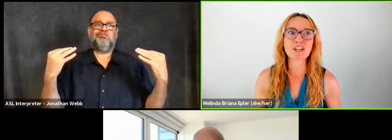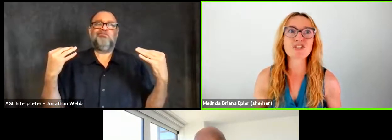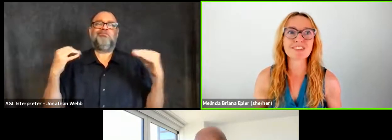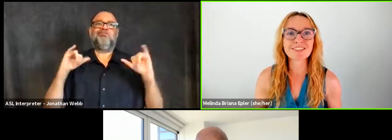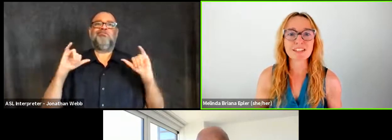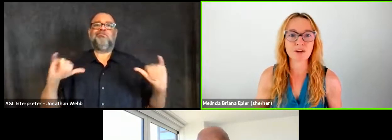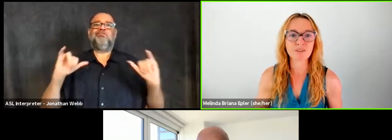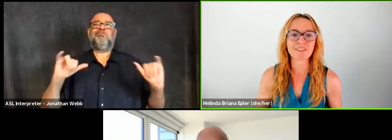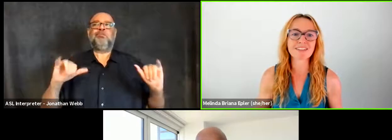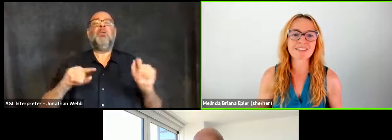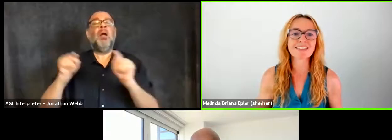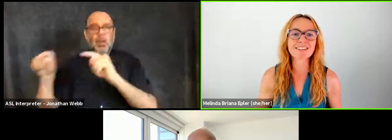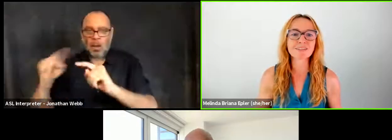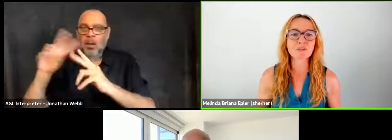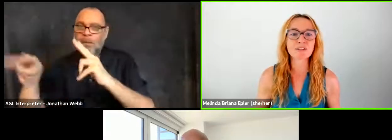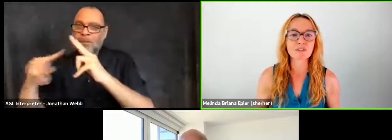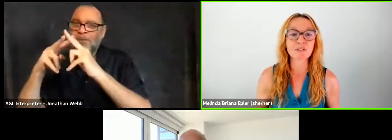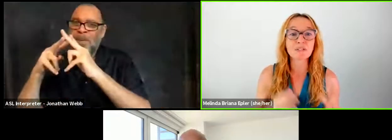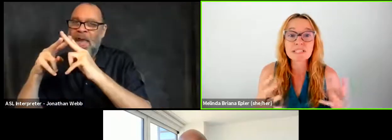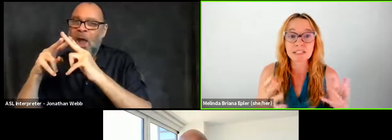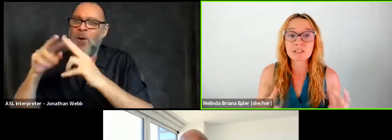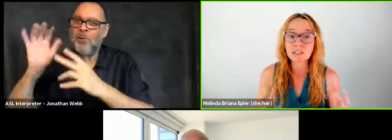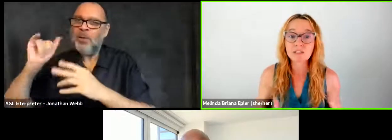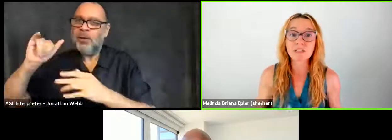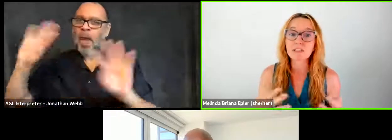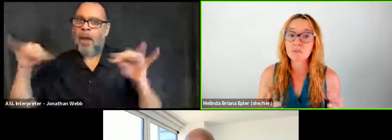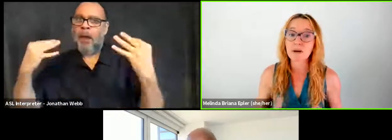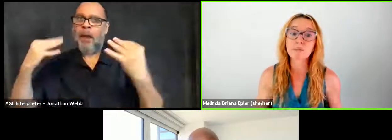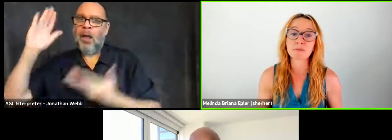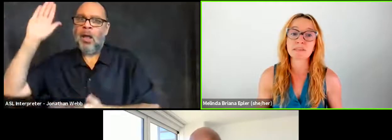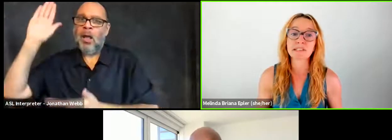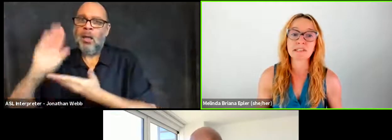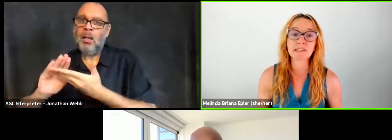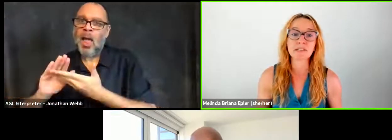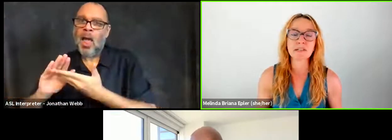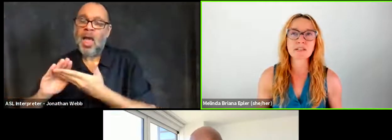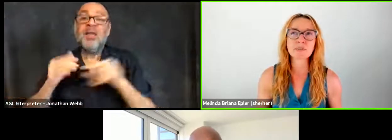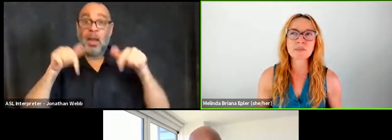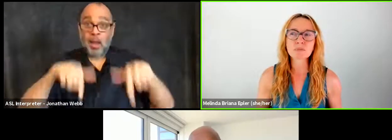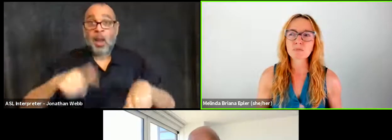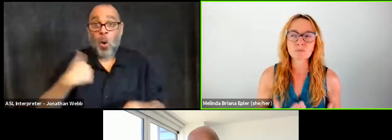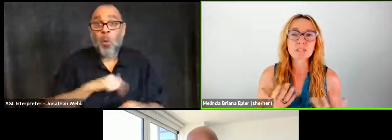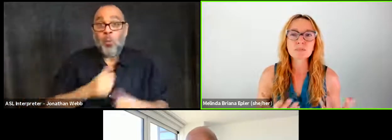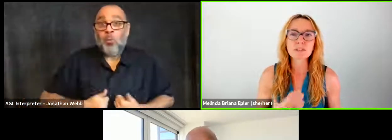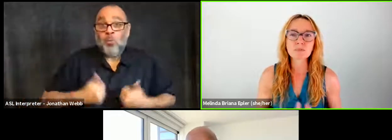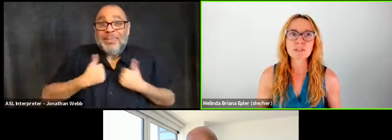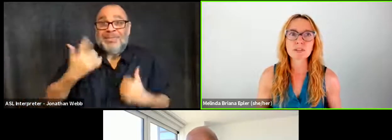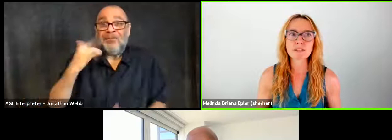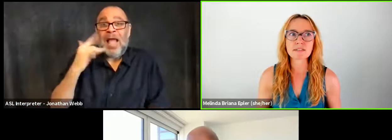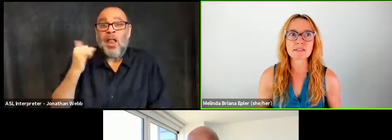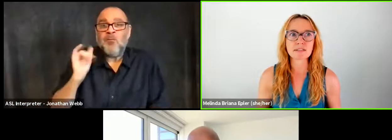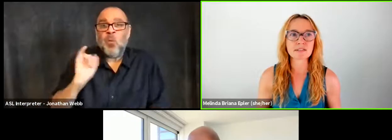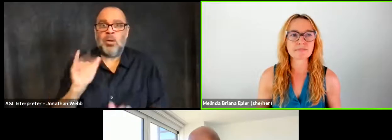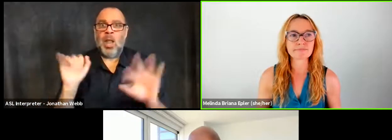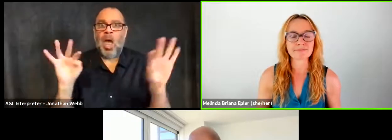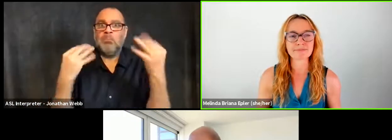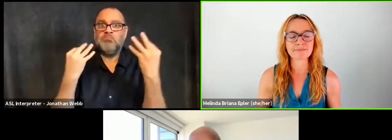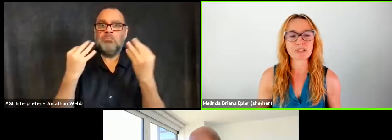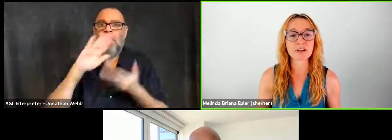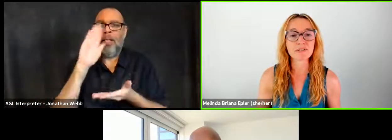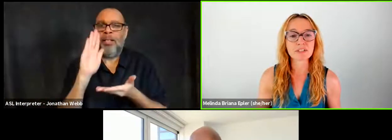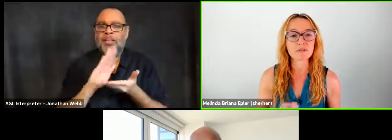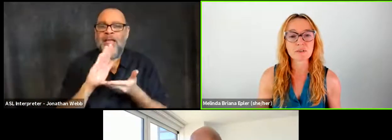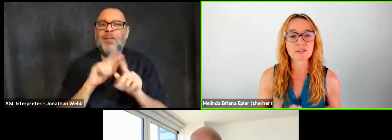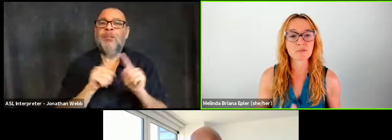more friction in the South than in the West Coast, but it's still here. It's still palpable. And we didn't really realize it until